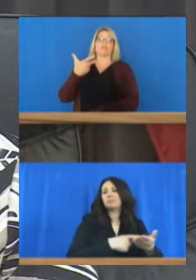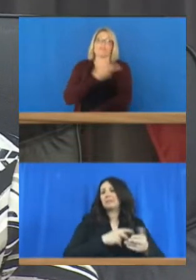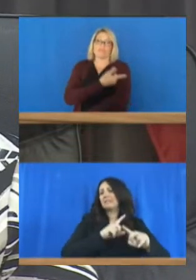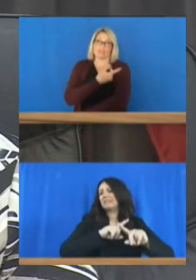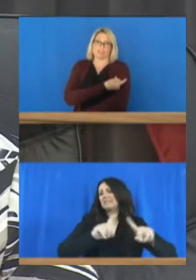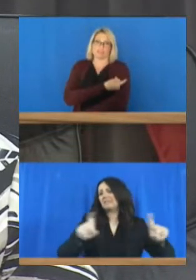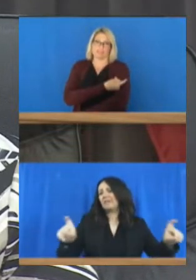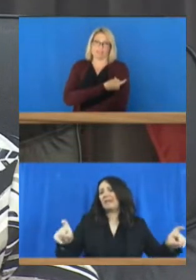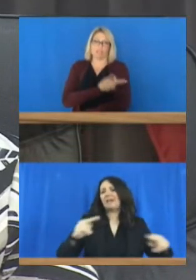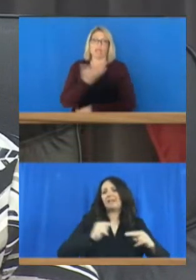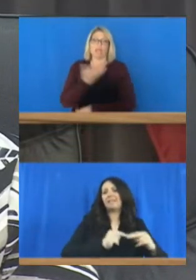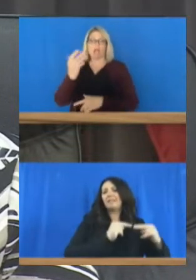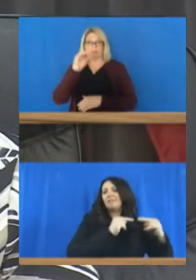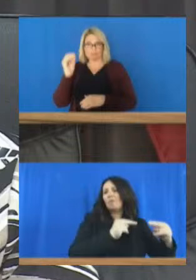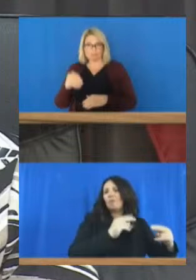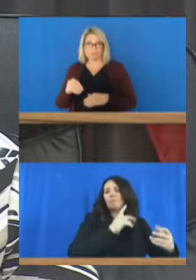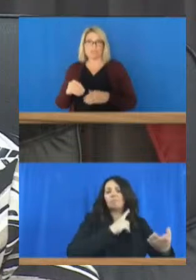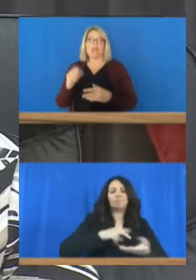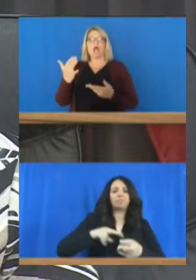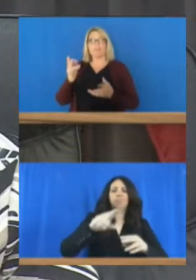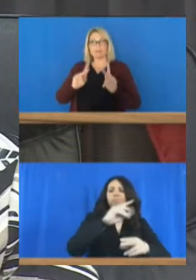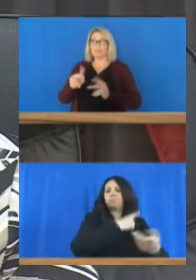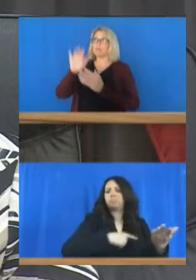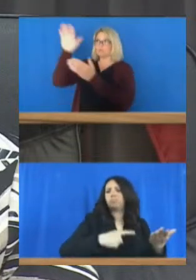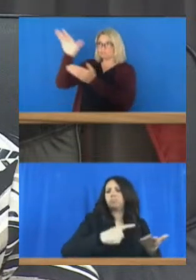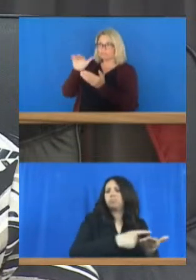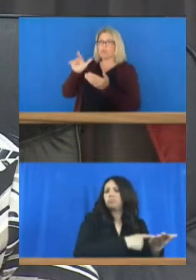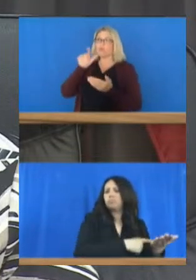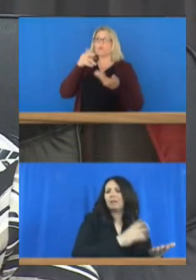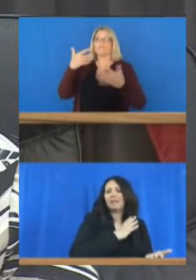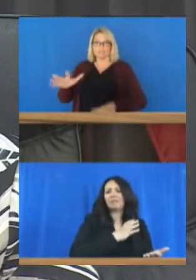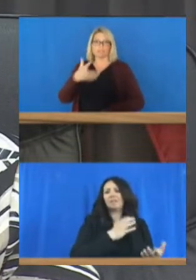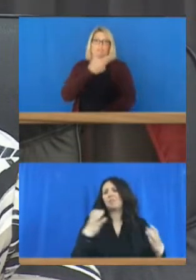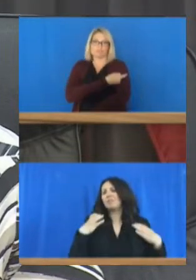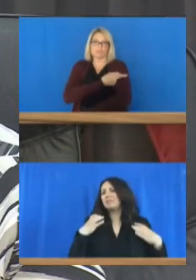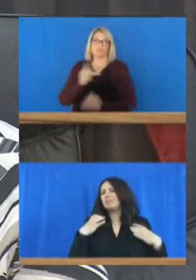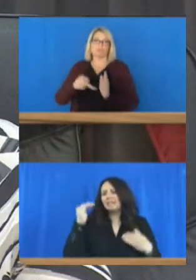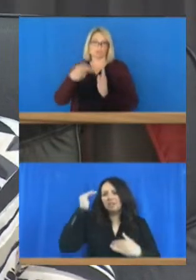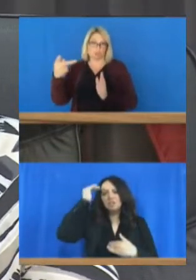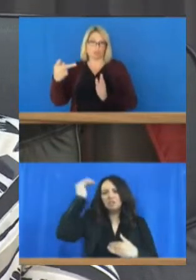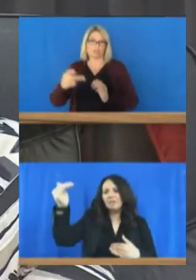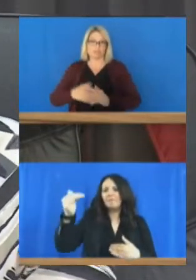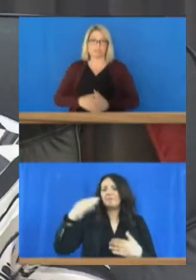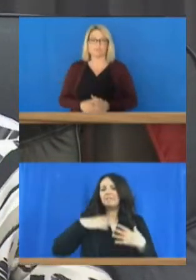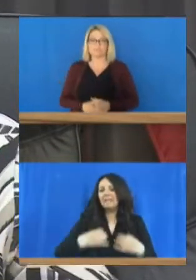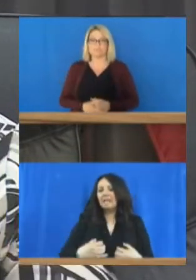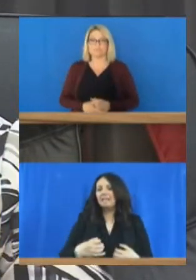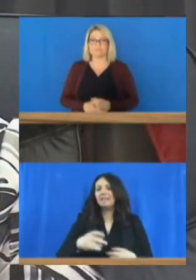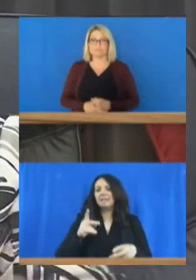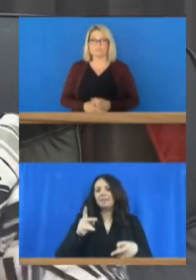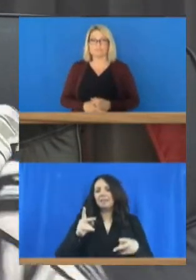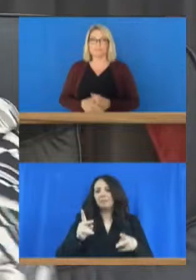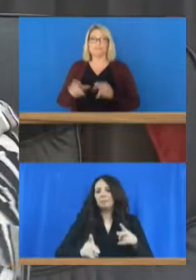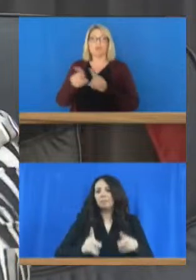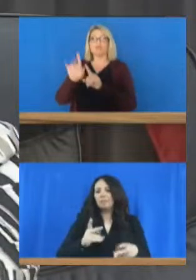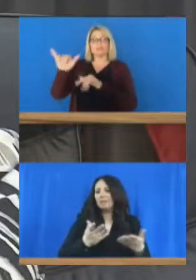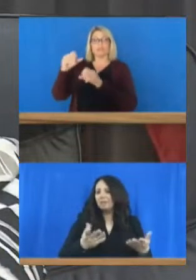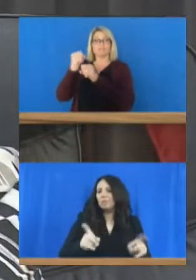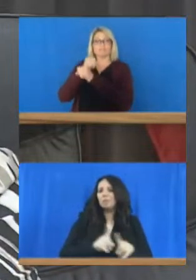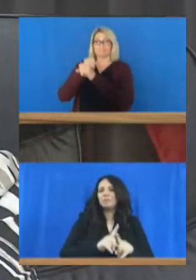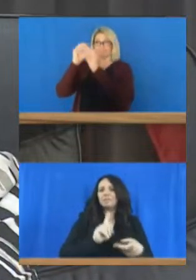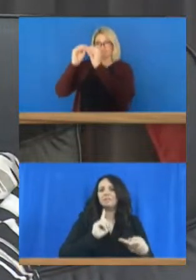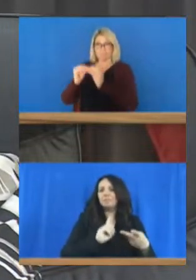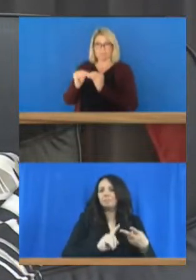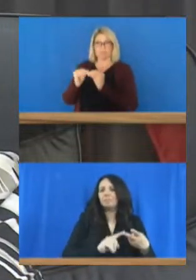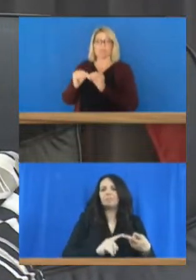and Canada to avoid the hotel quarantine that's mandatory for air travel. Is New Brunswick seeing instances of